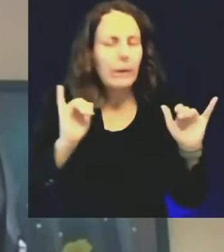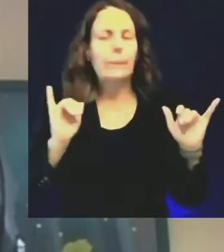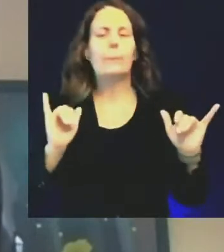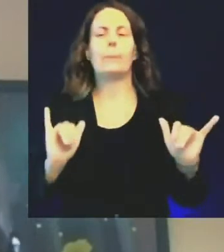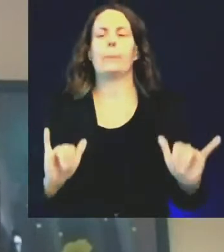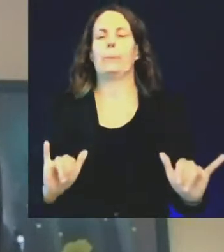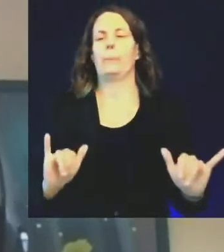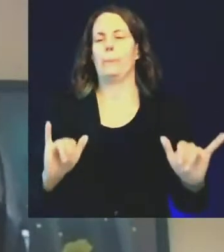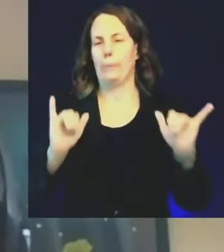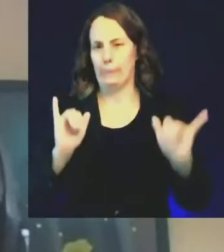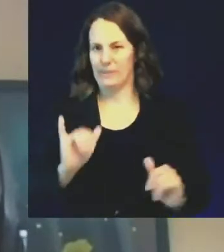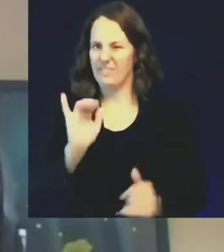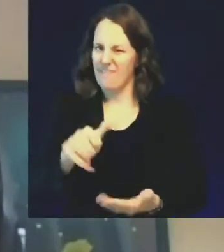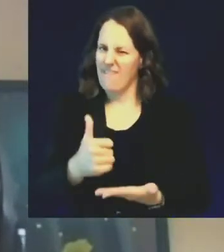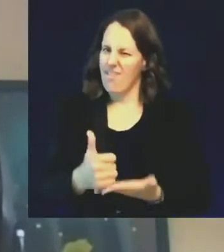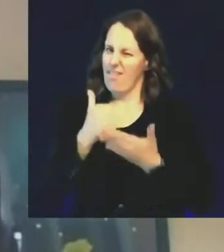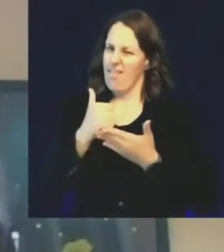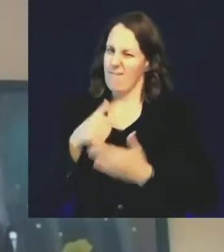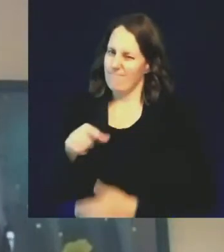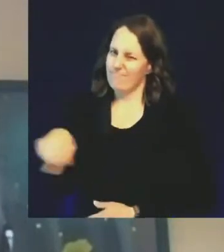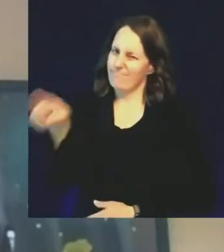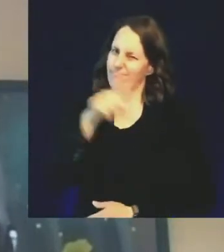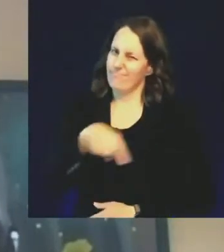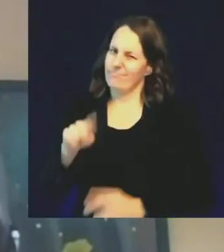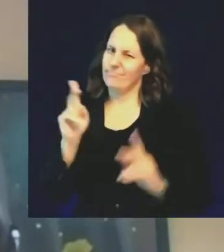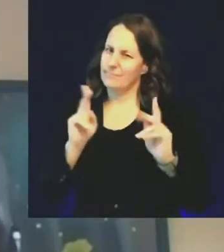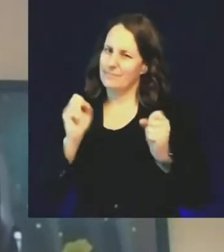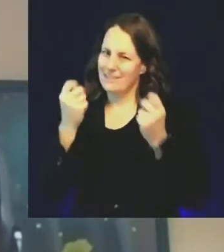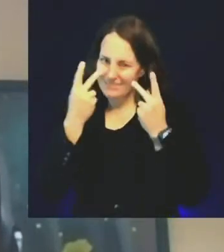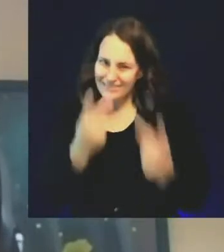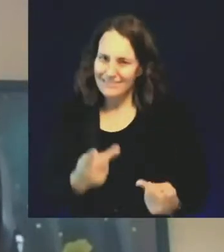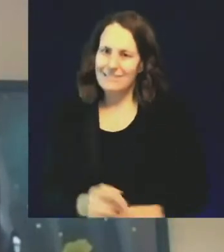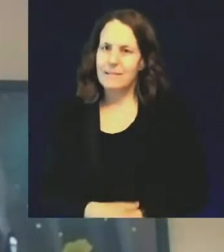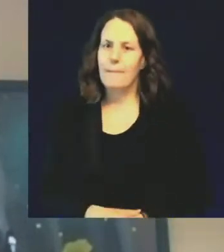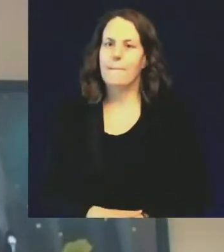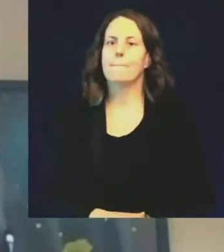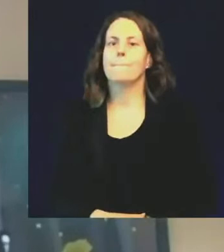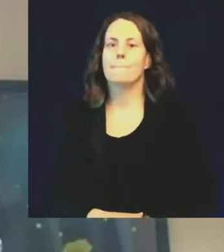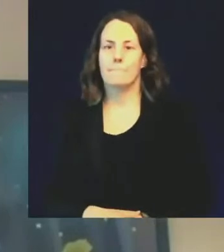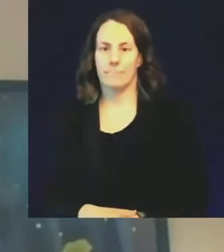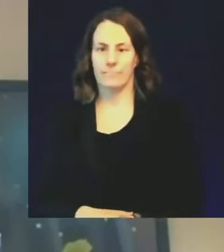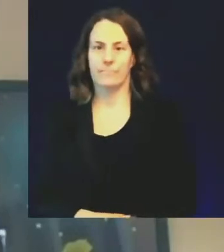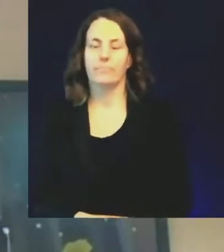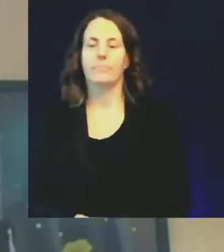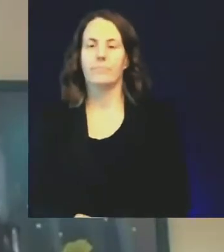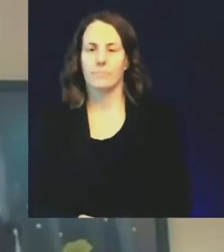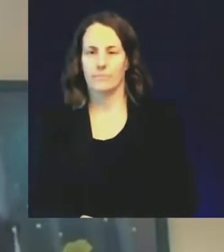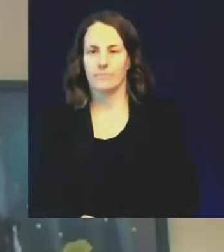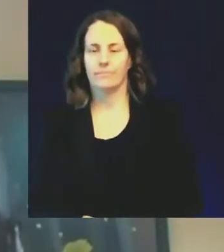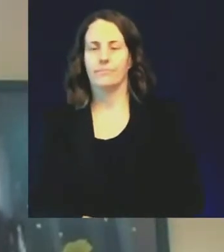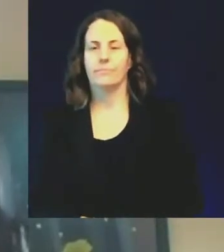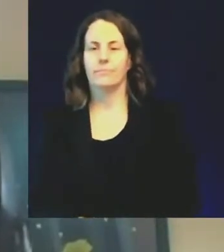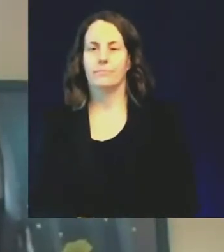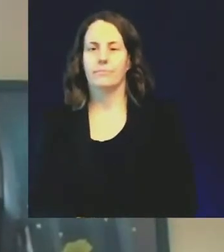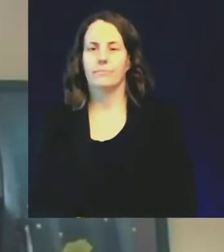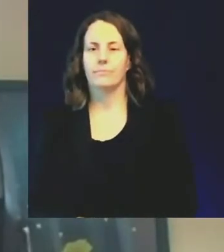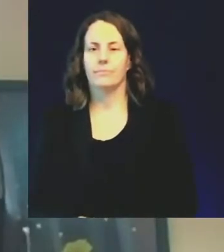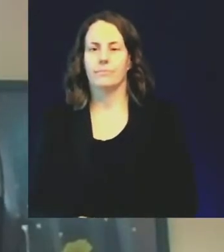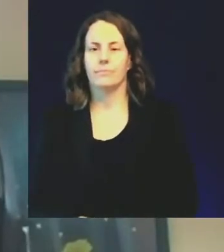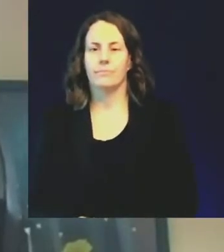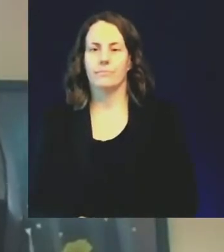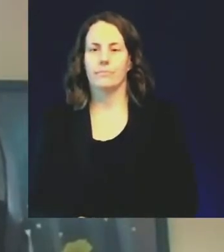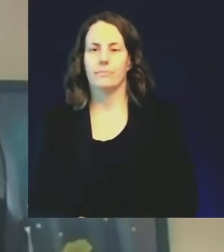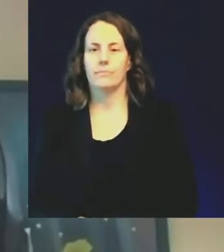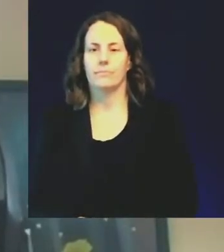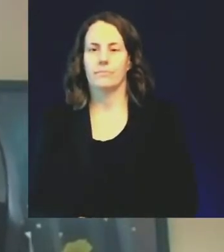up a small clinic in a given neighborhood where you're seeing fewer people. It may be, if you look at that map, you